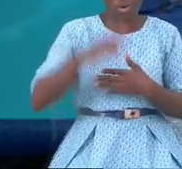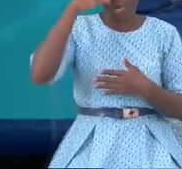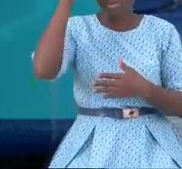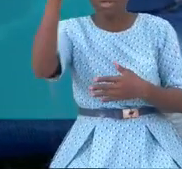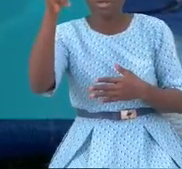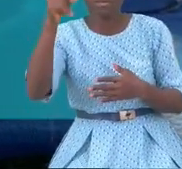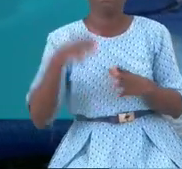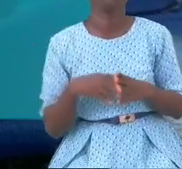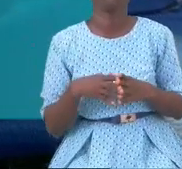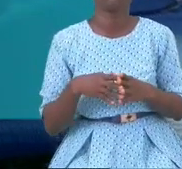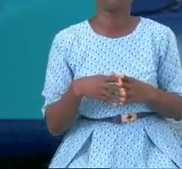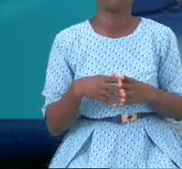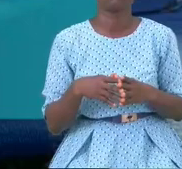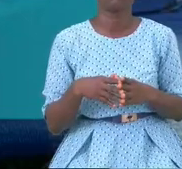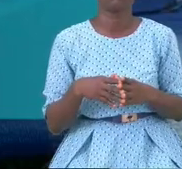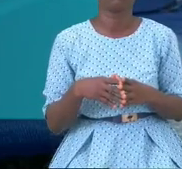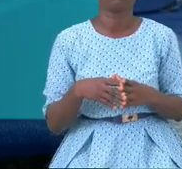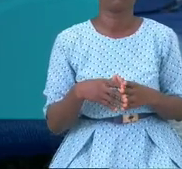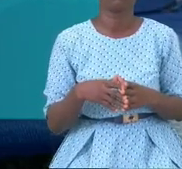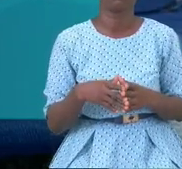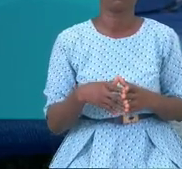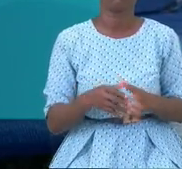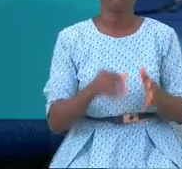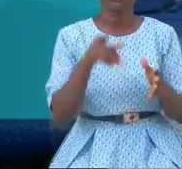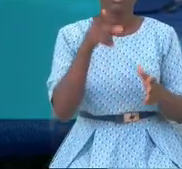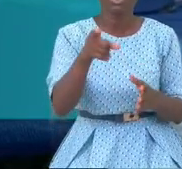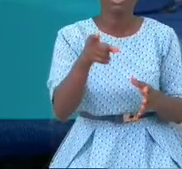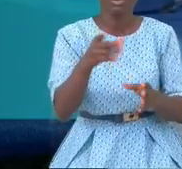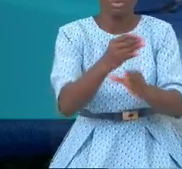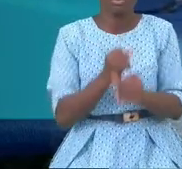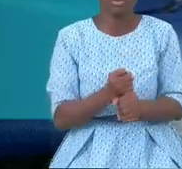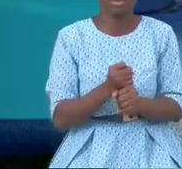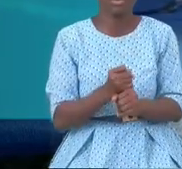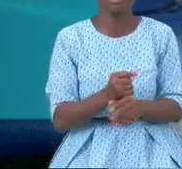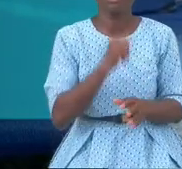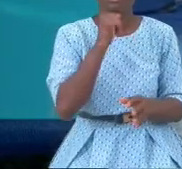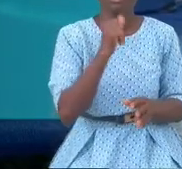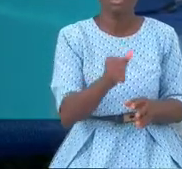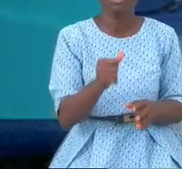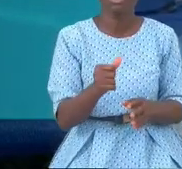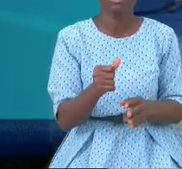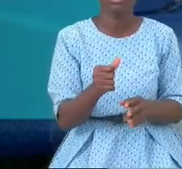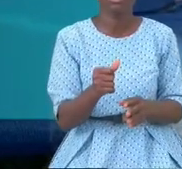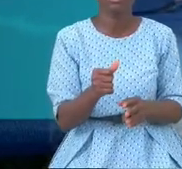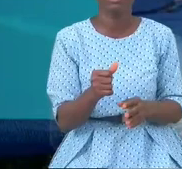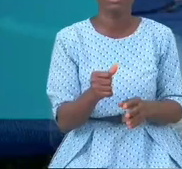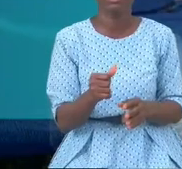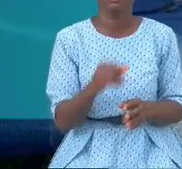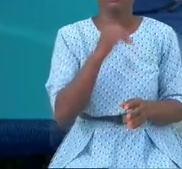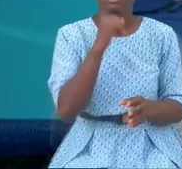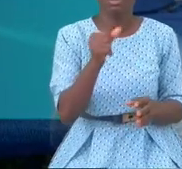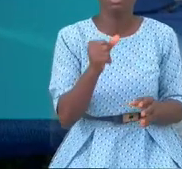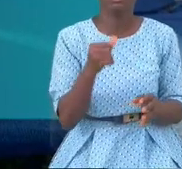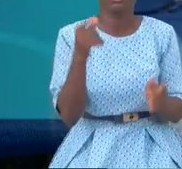an inanimate object, they receive him, the one that is full of